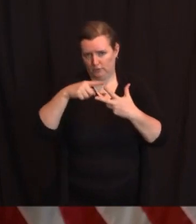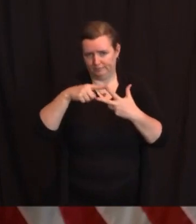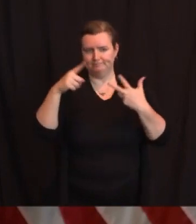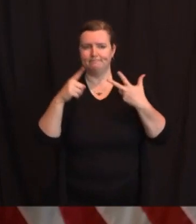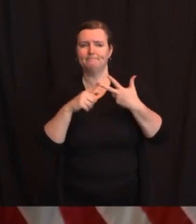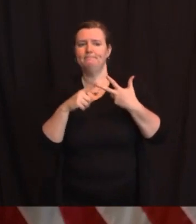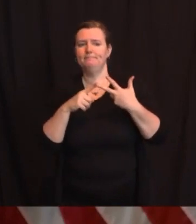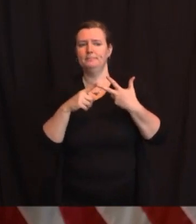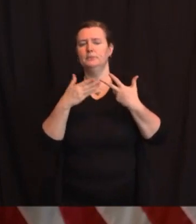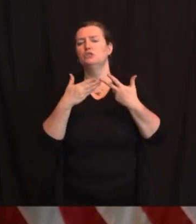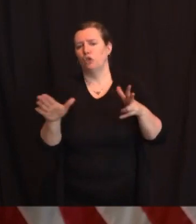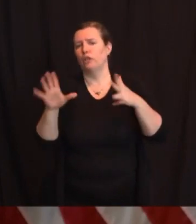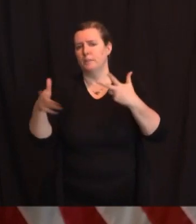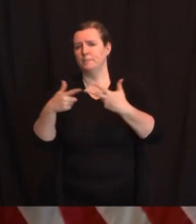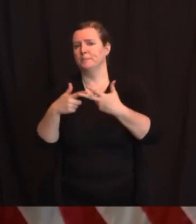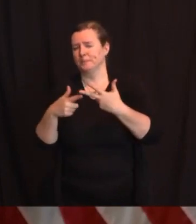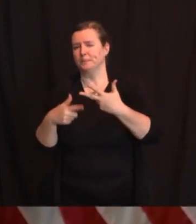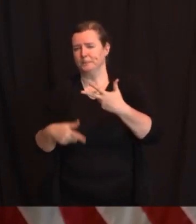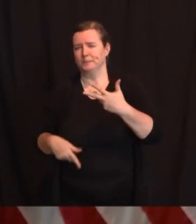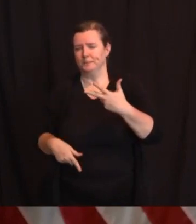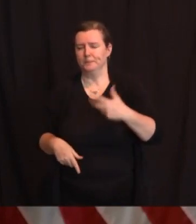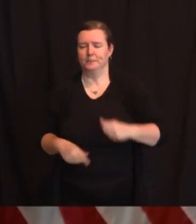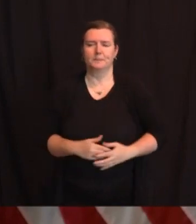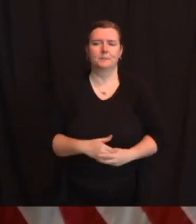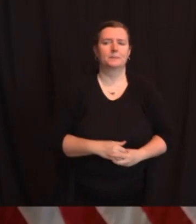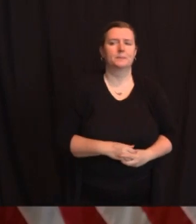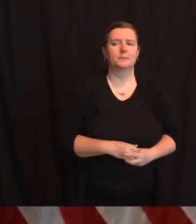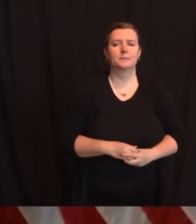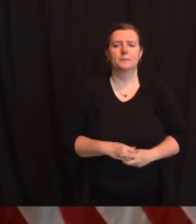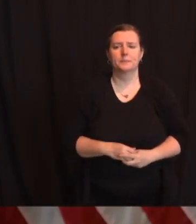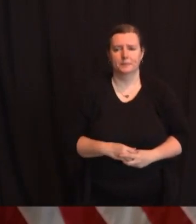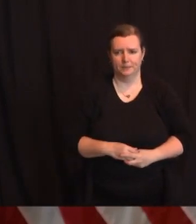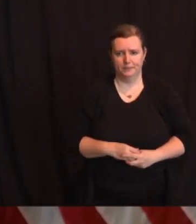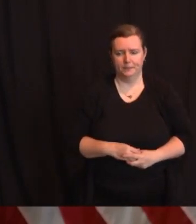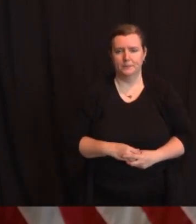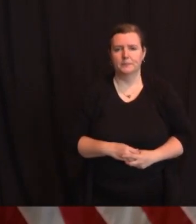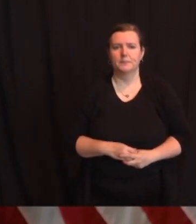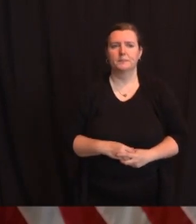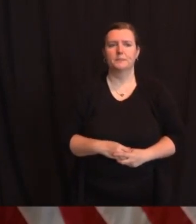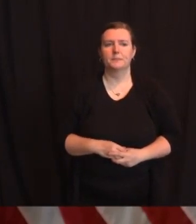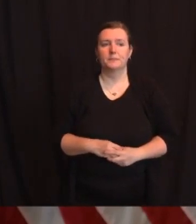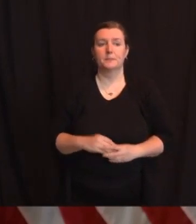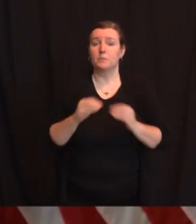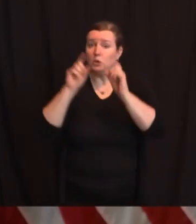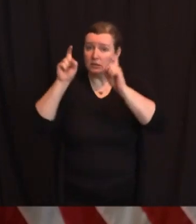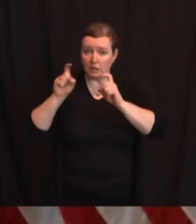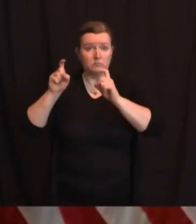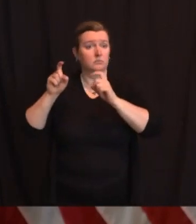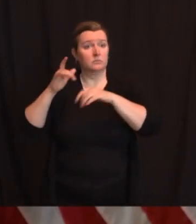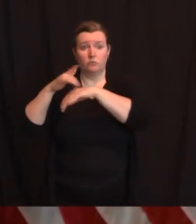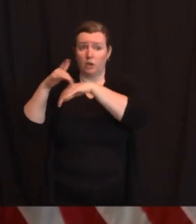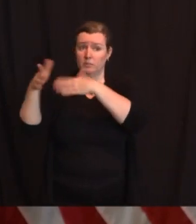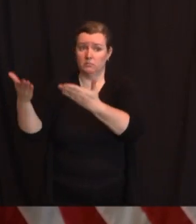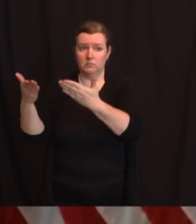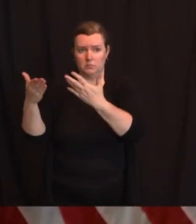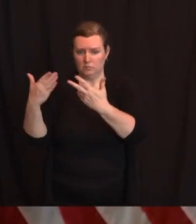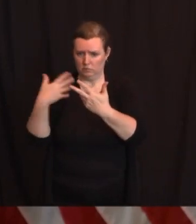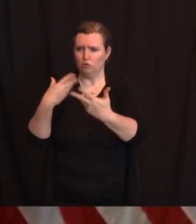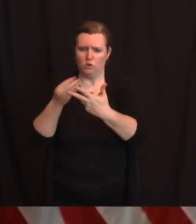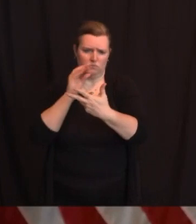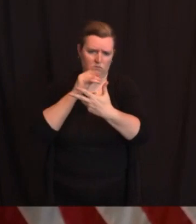that it won't be one versus the other, but over time we're going to be able to get to all three of those populations. And I want to give Judy and her